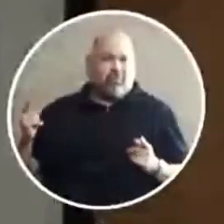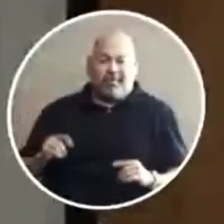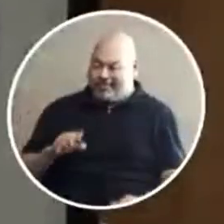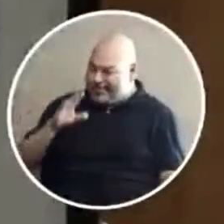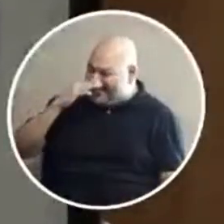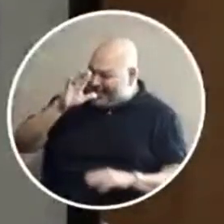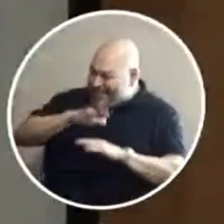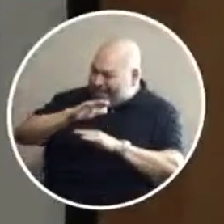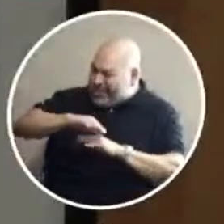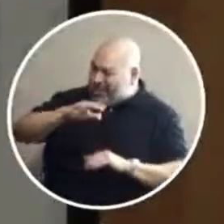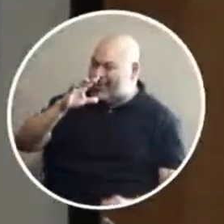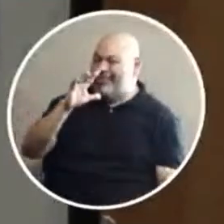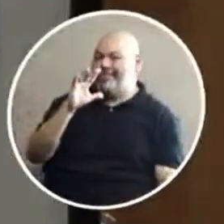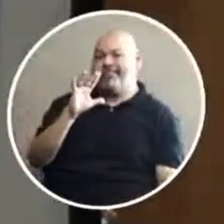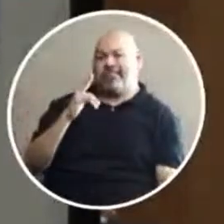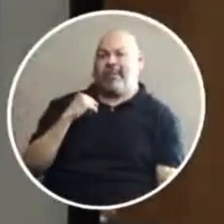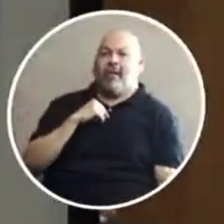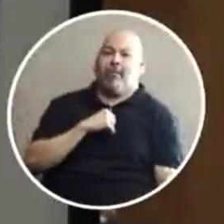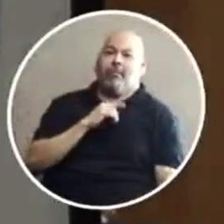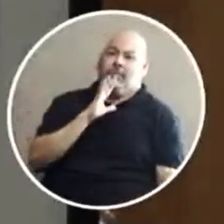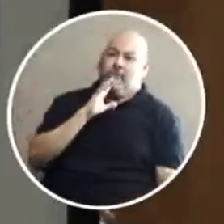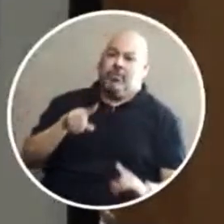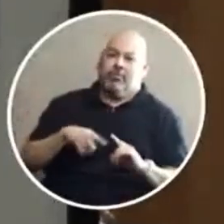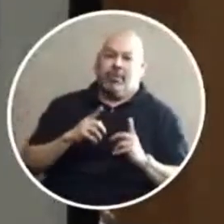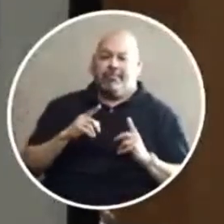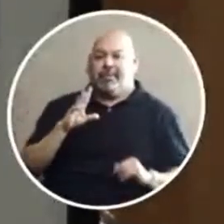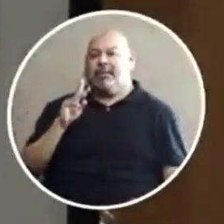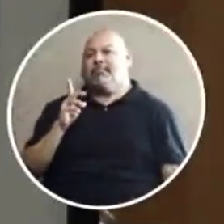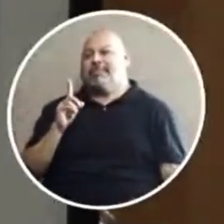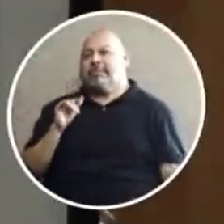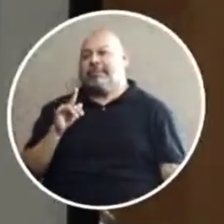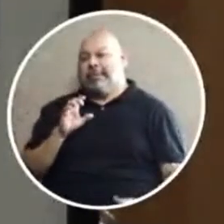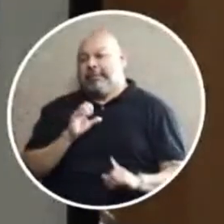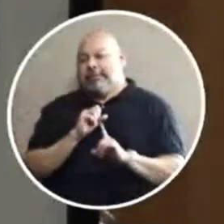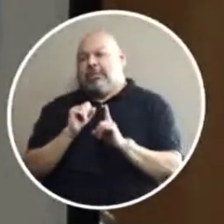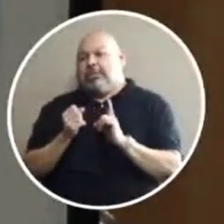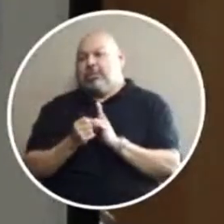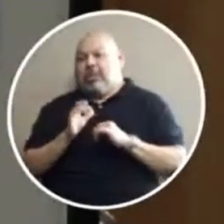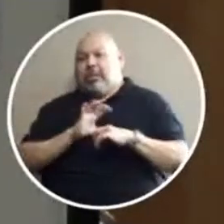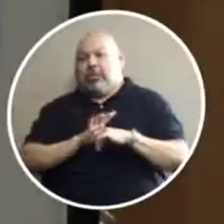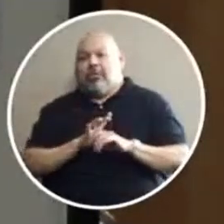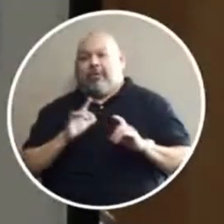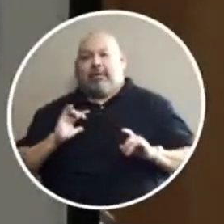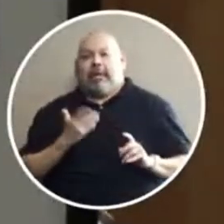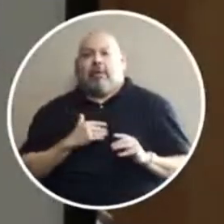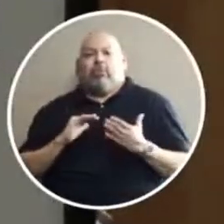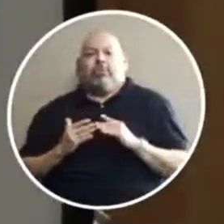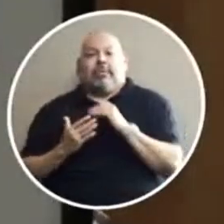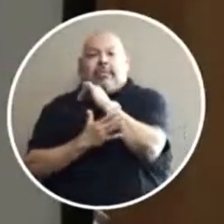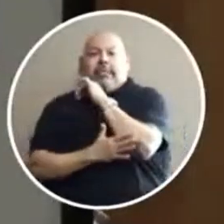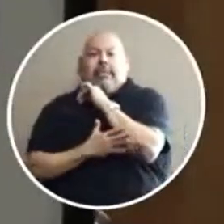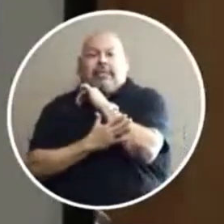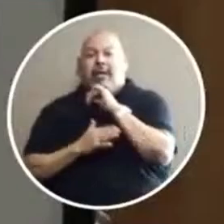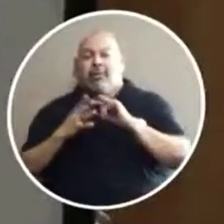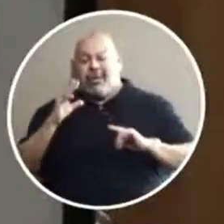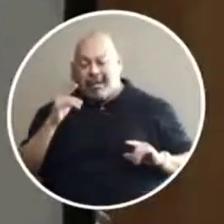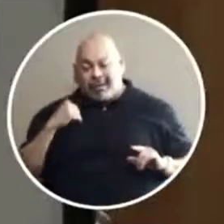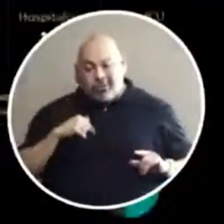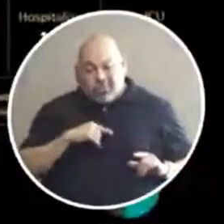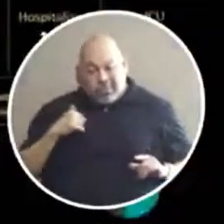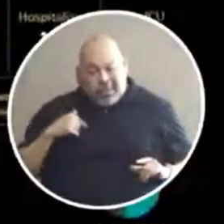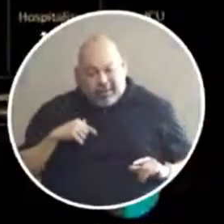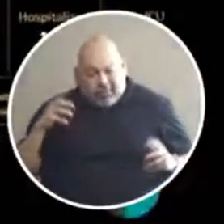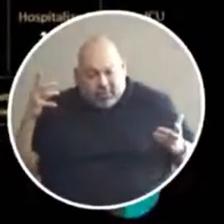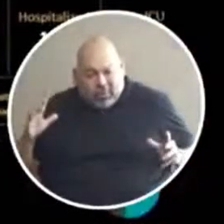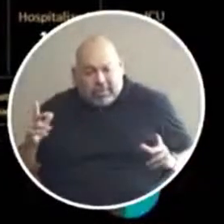Hi, good afternoon. We're going to give an update on the situation of the COVID-19 in our city and the county. And as we